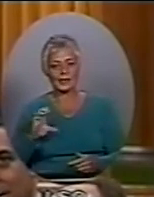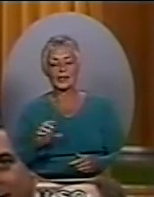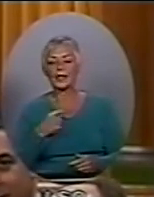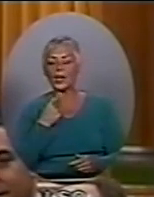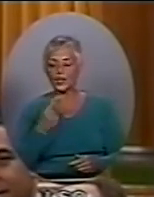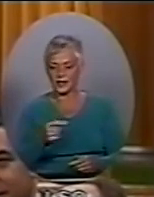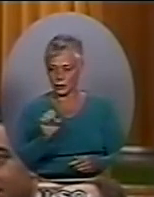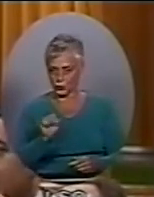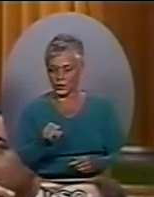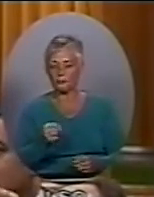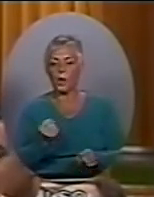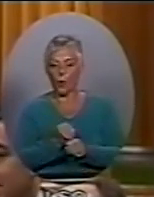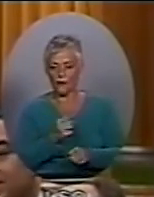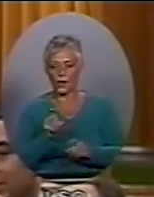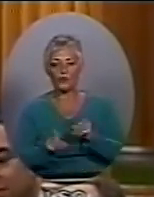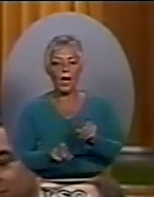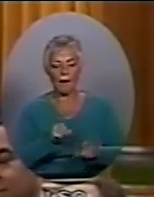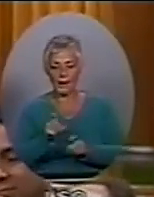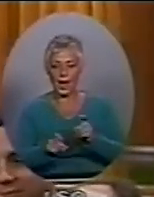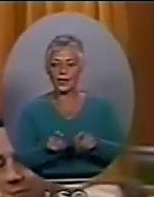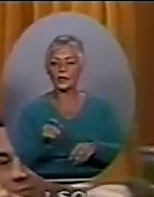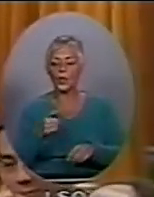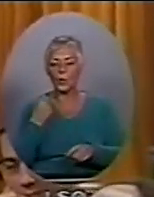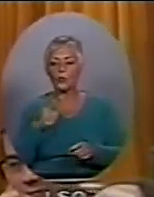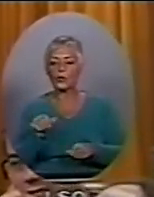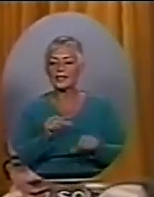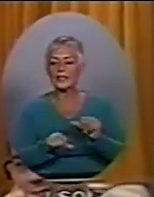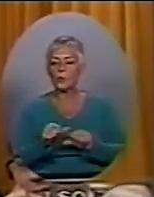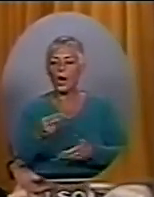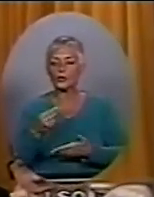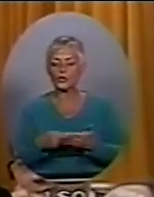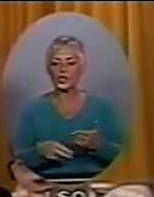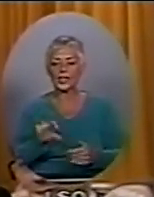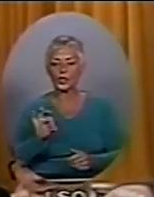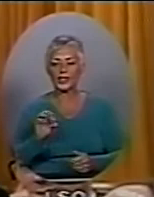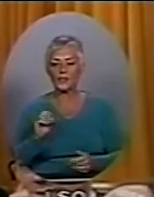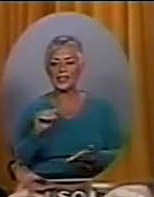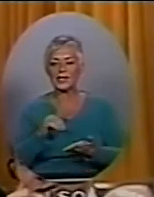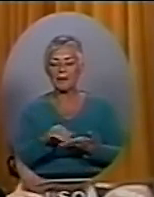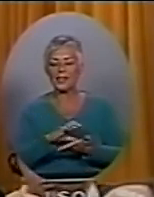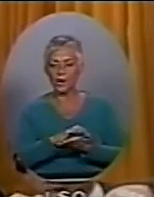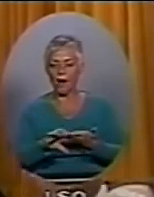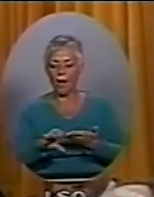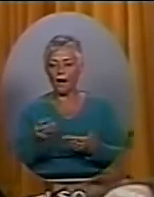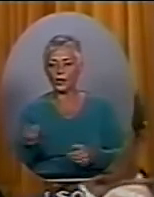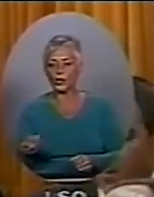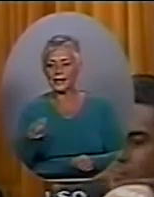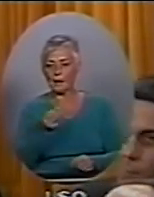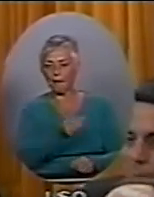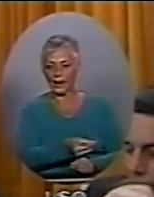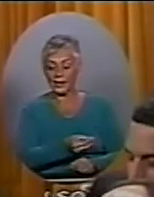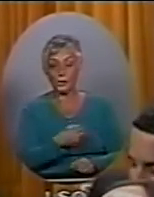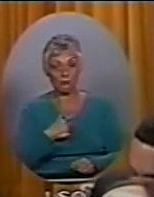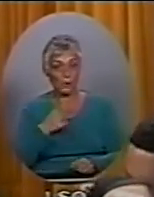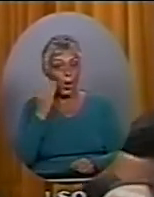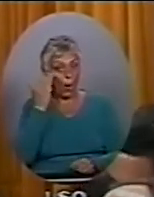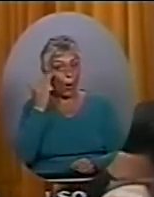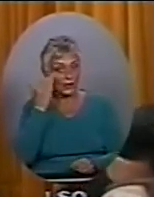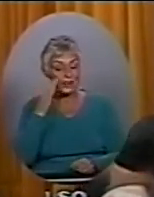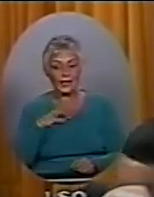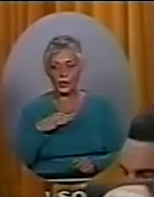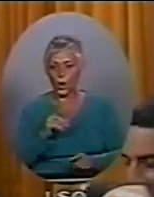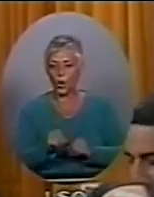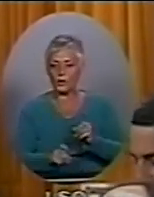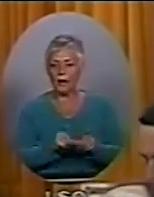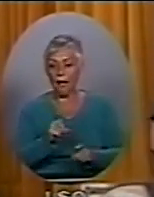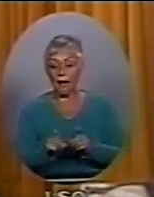have the Prime Minister being investigated by the RCMP for an indictable offence that happened in his office. So I'm sure the Conservative caucus might